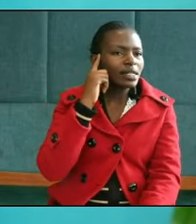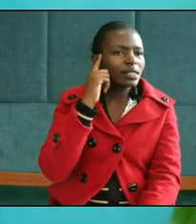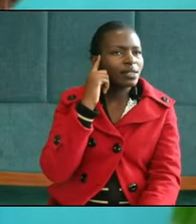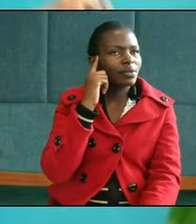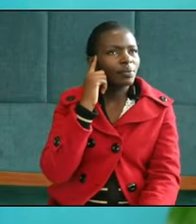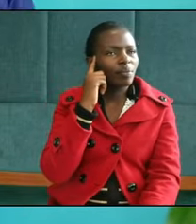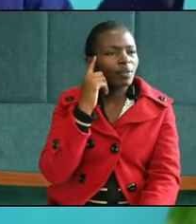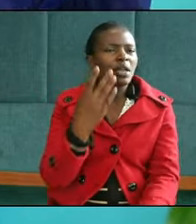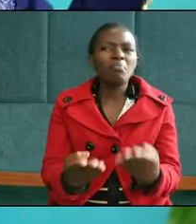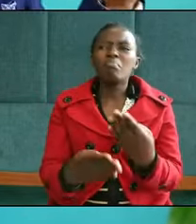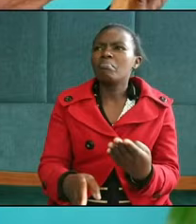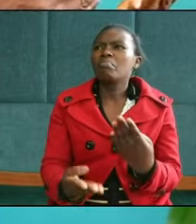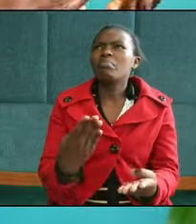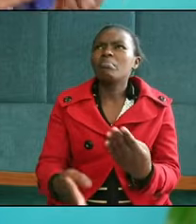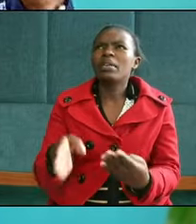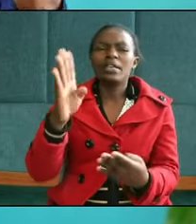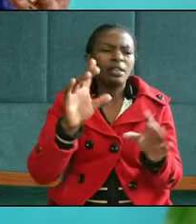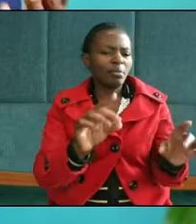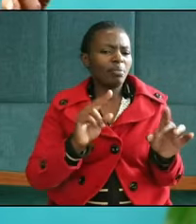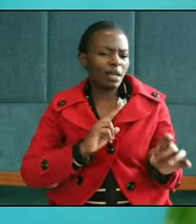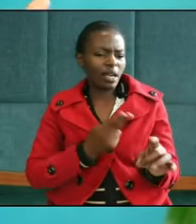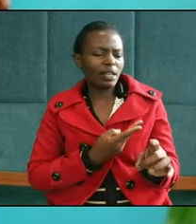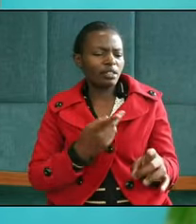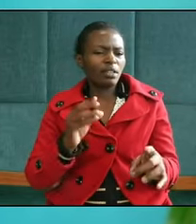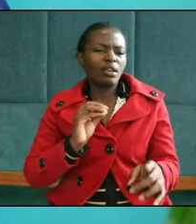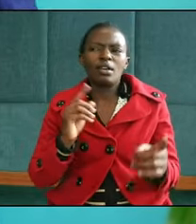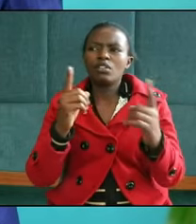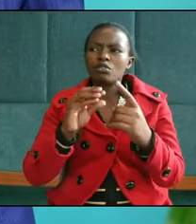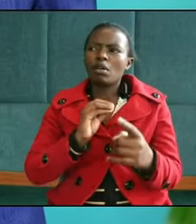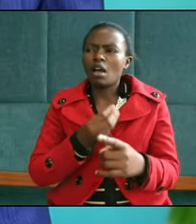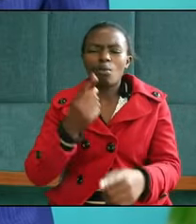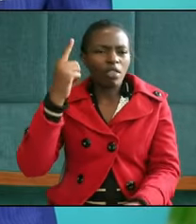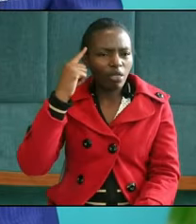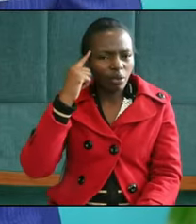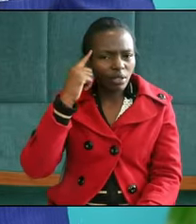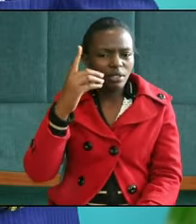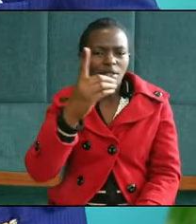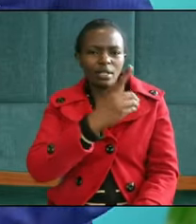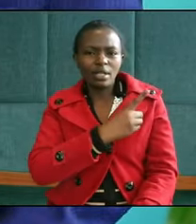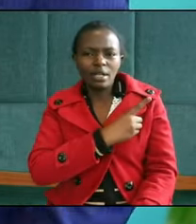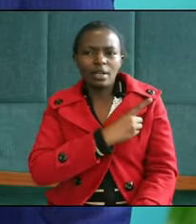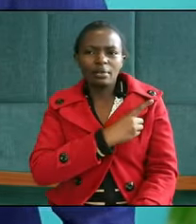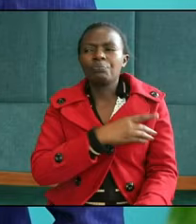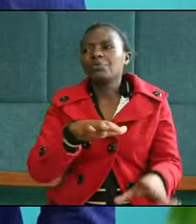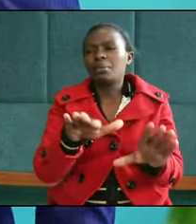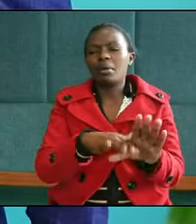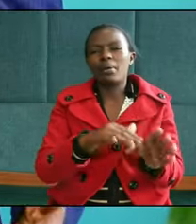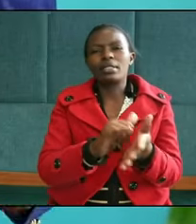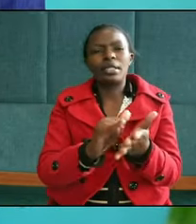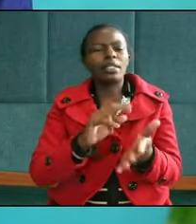the Lord bring us to our senses, dear Nairobi Central Church, that we answer the